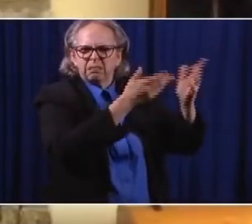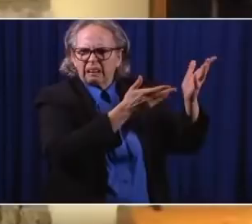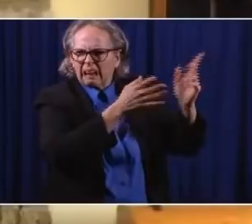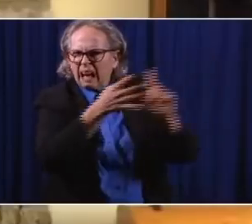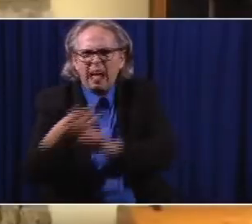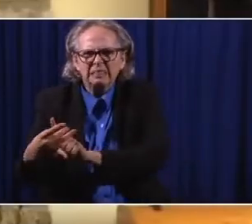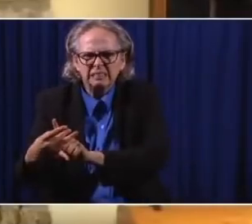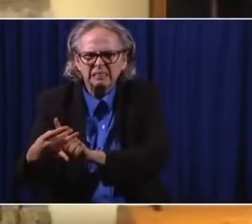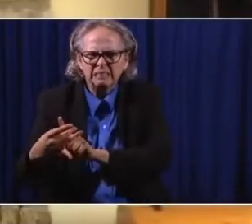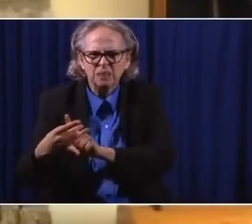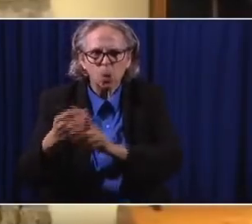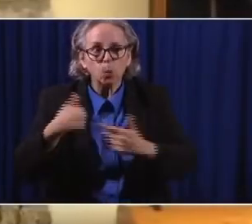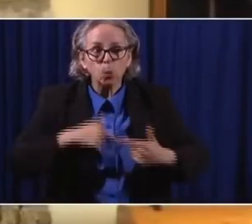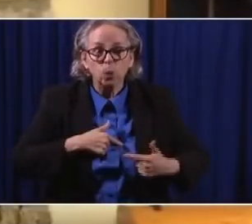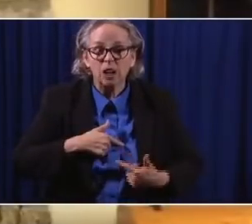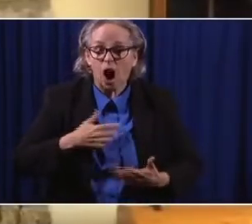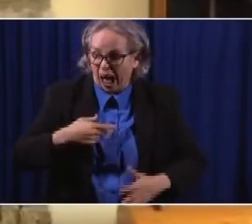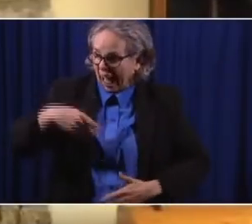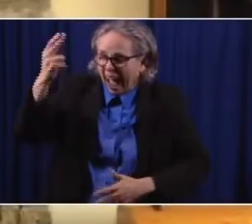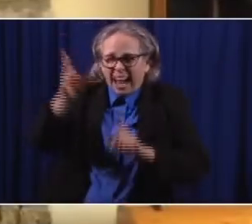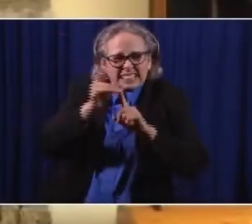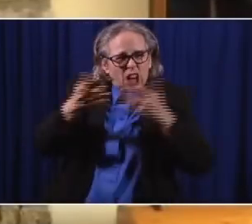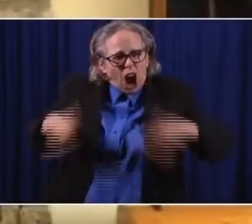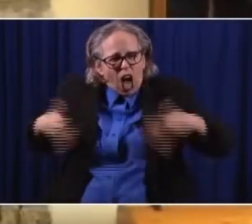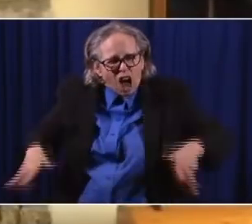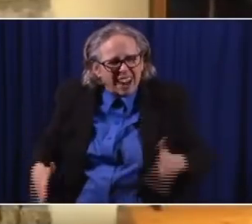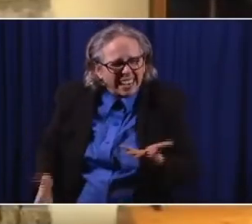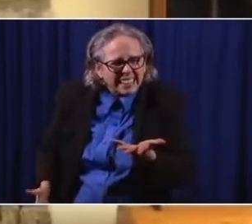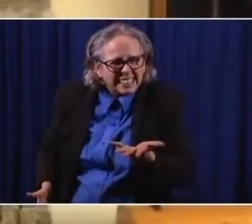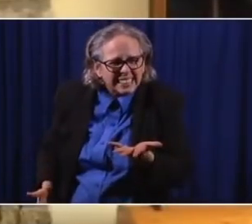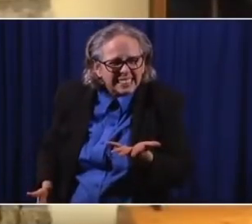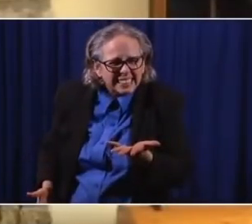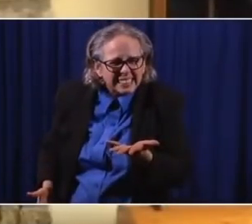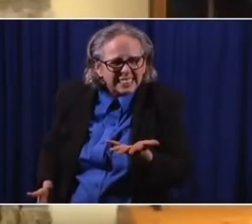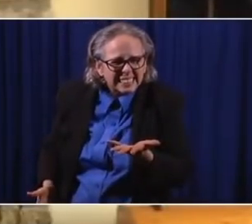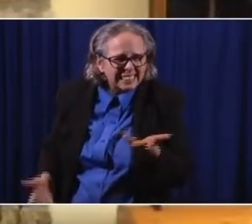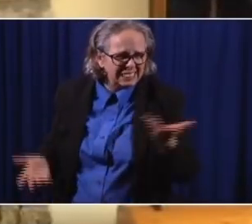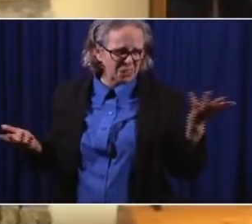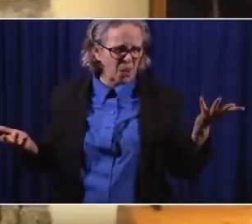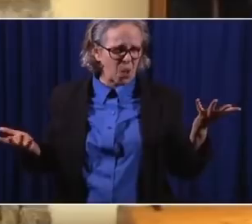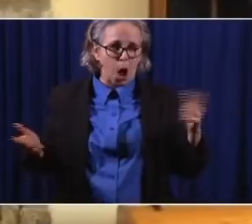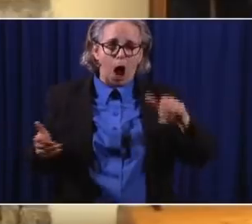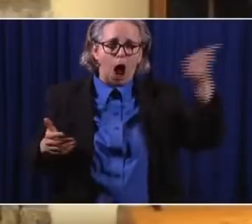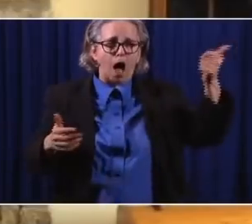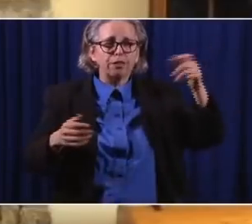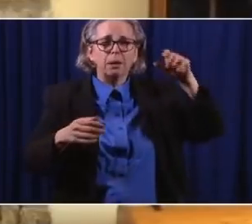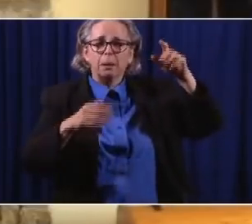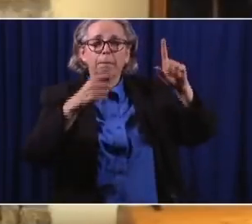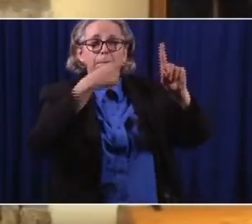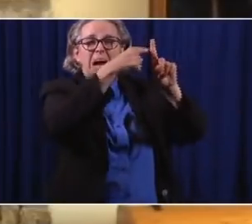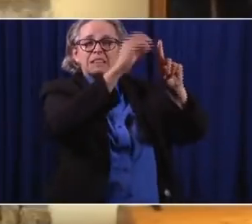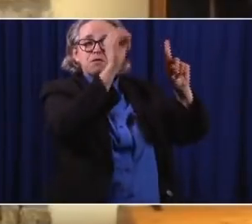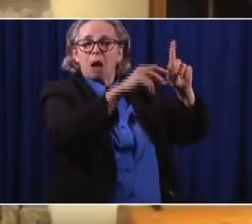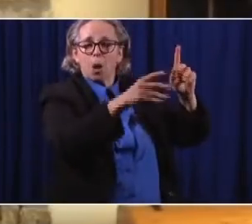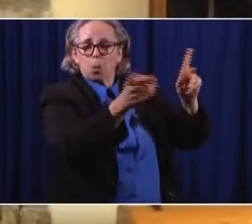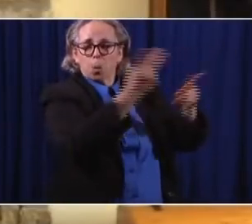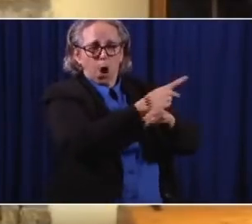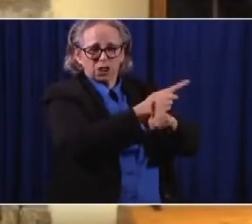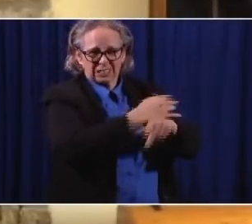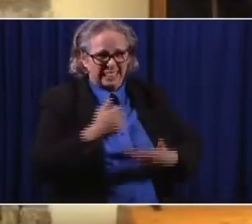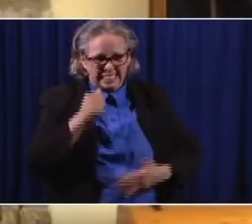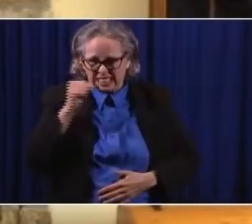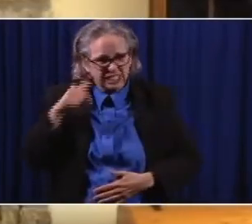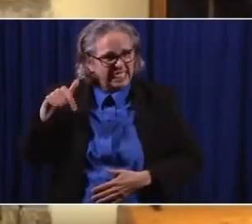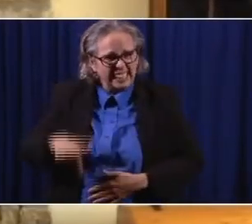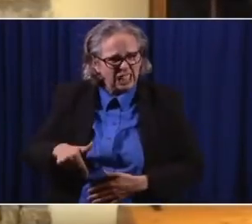incident state. Now, we may not be as high positivity. Our positivity yesterday when I looked at it was 6%